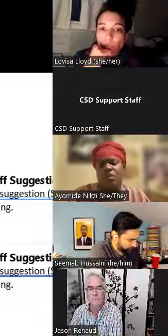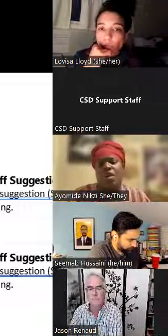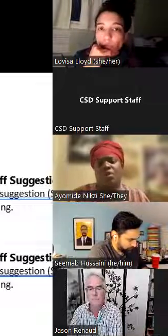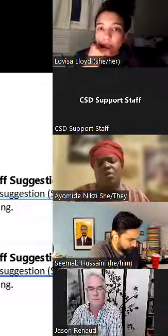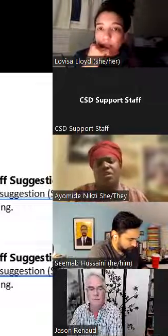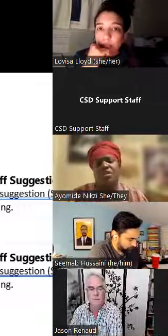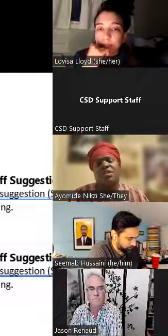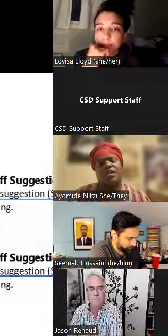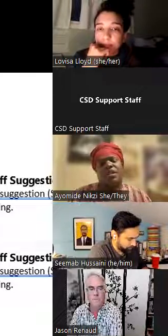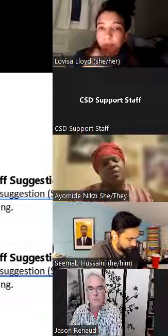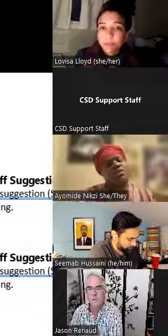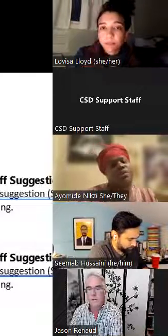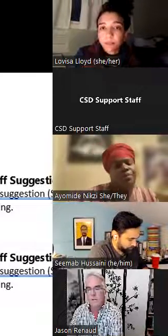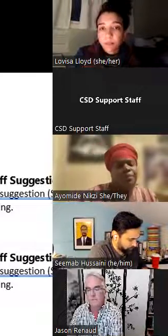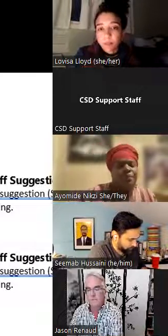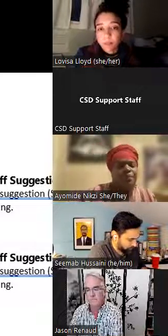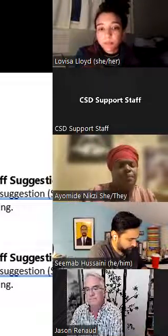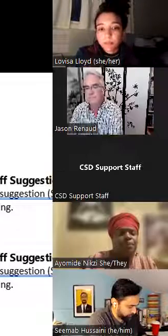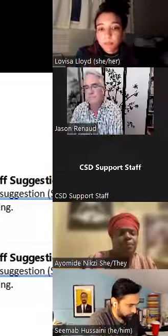Is there strong opposition to this language?